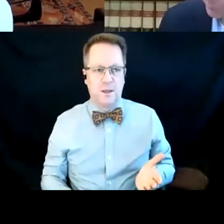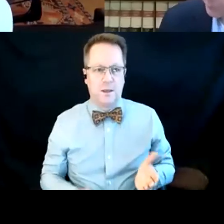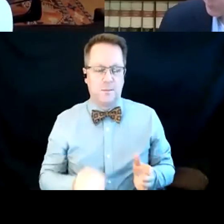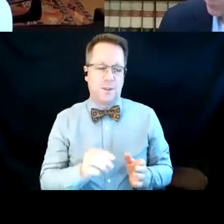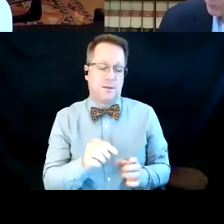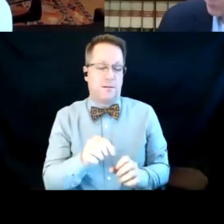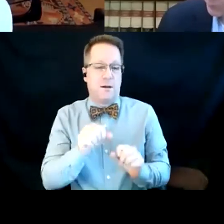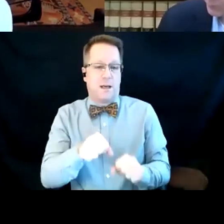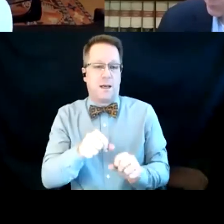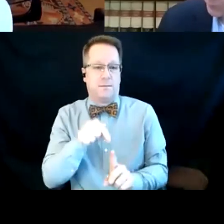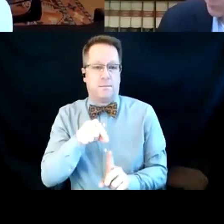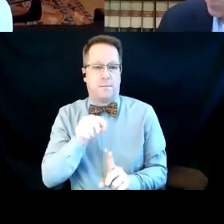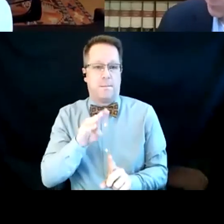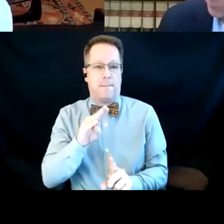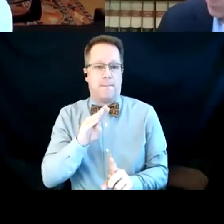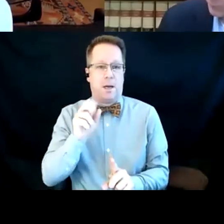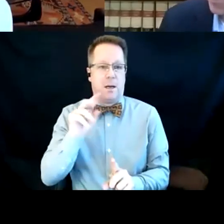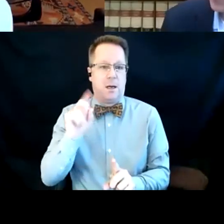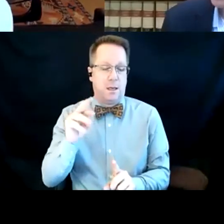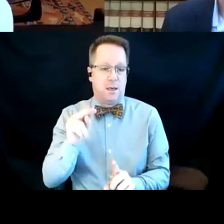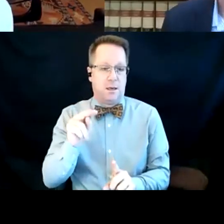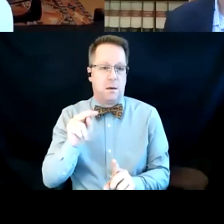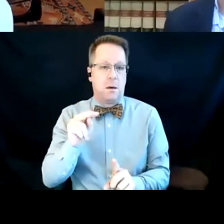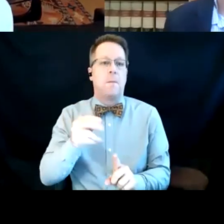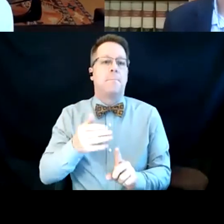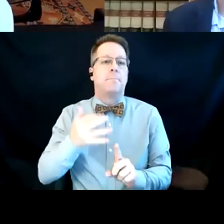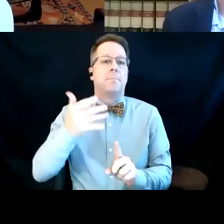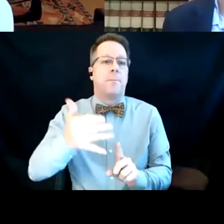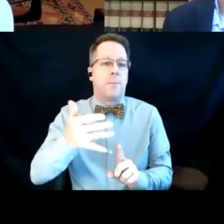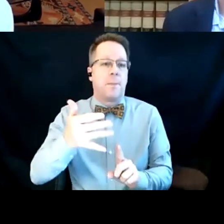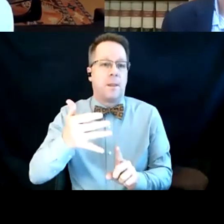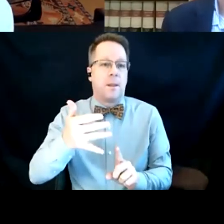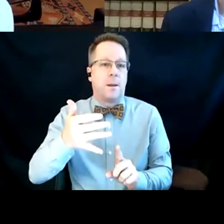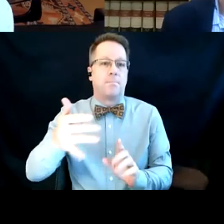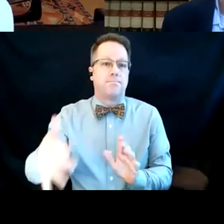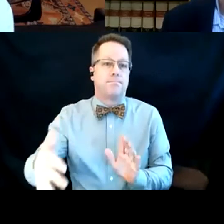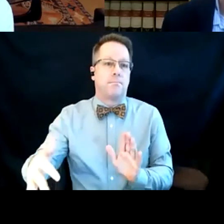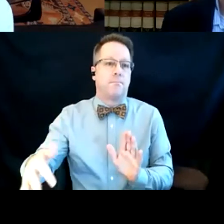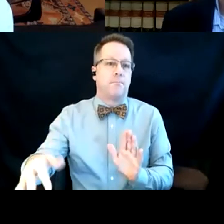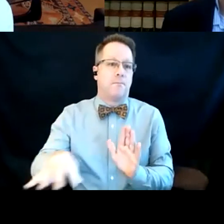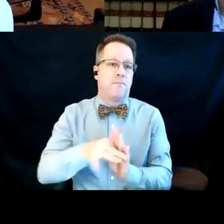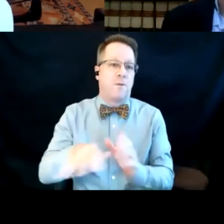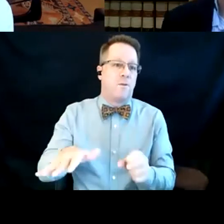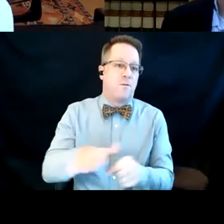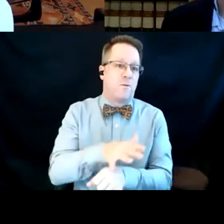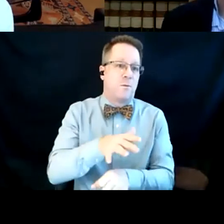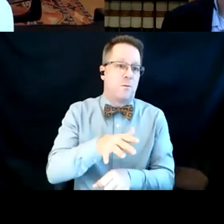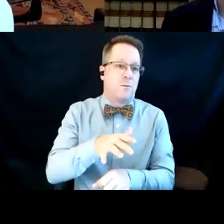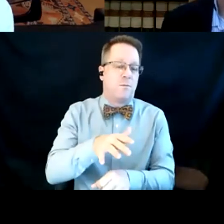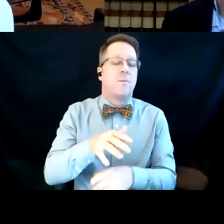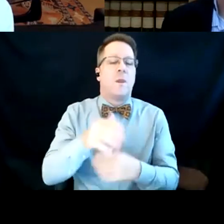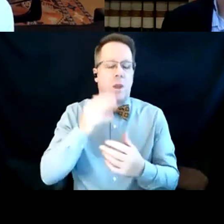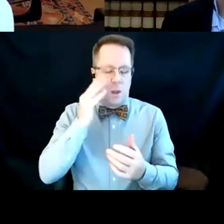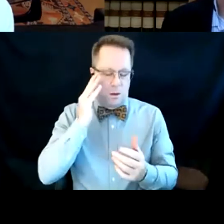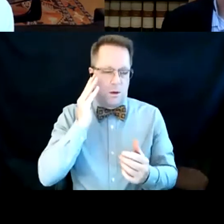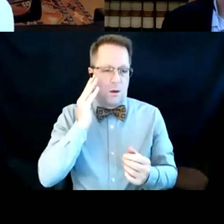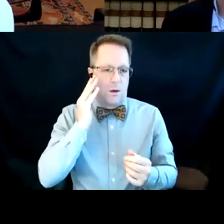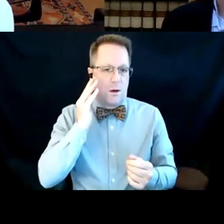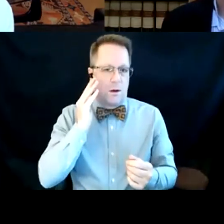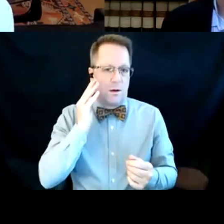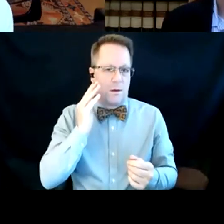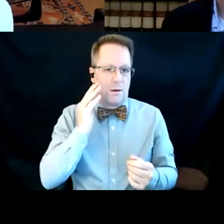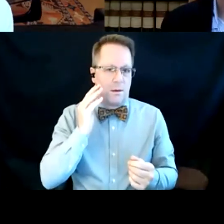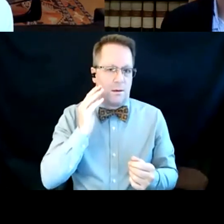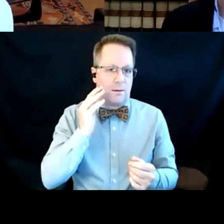Biden once he's in there, and I'm sure those will be public soon. Yep. Okay, we're going to end with Susan